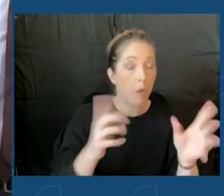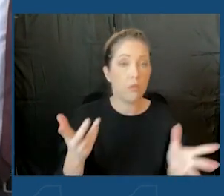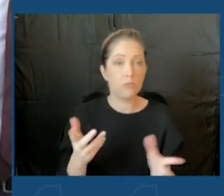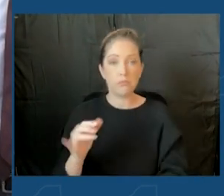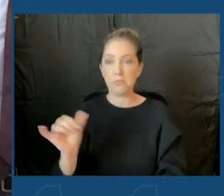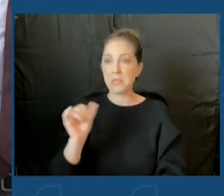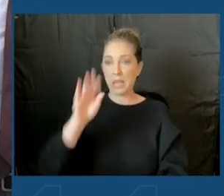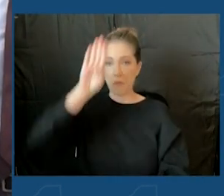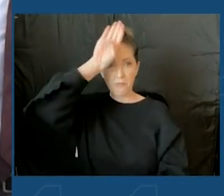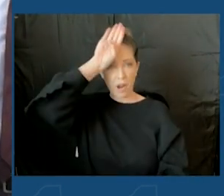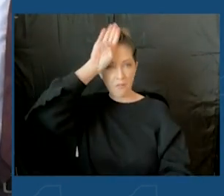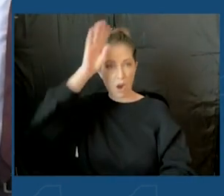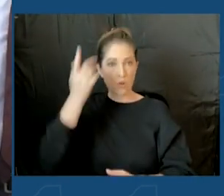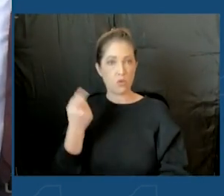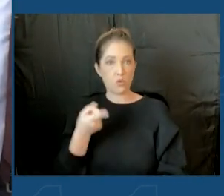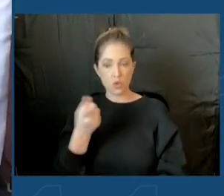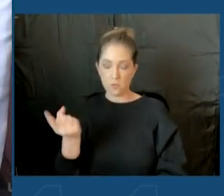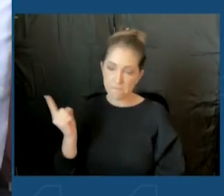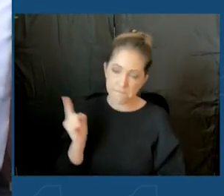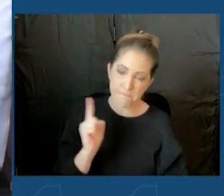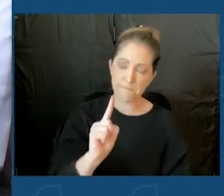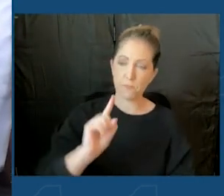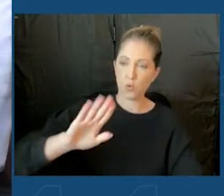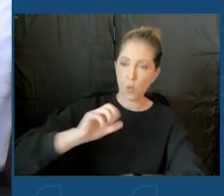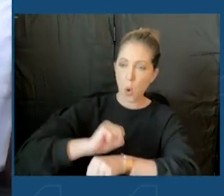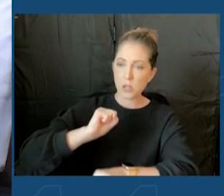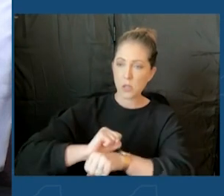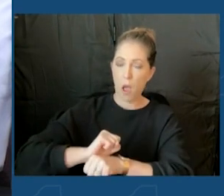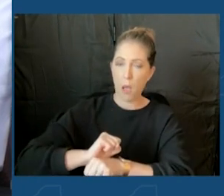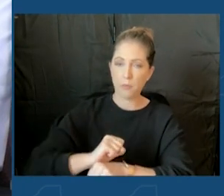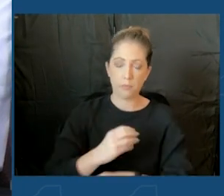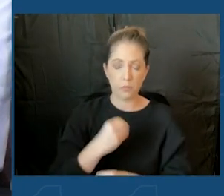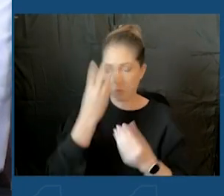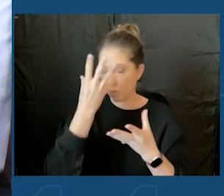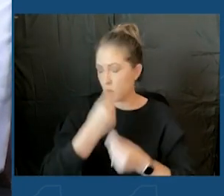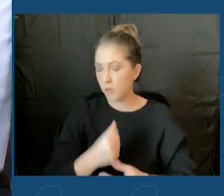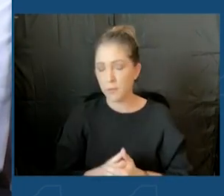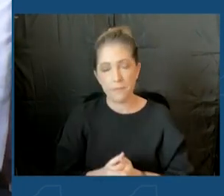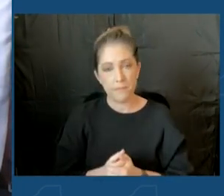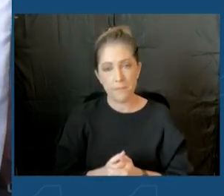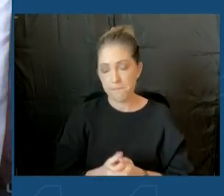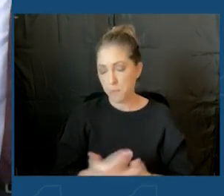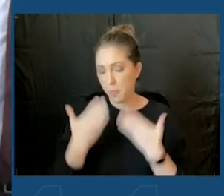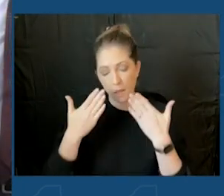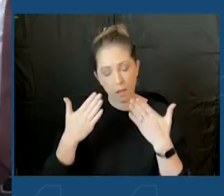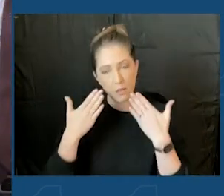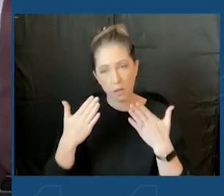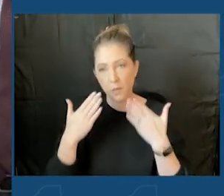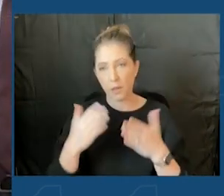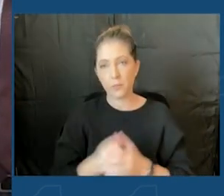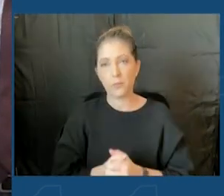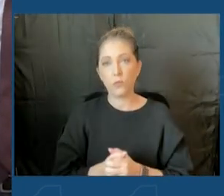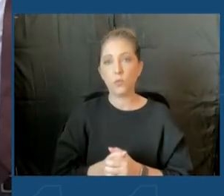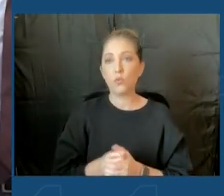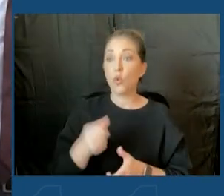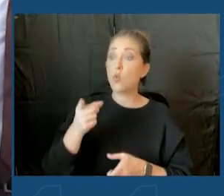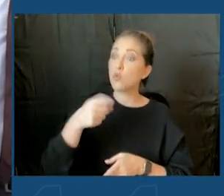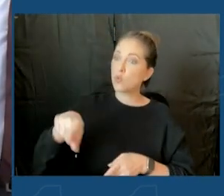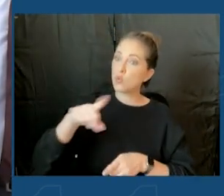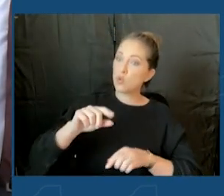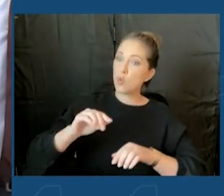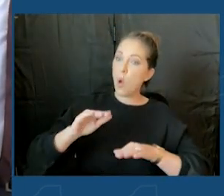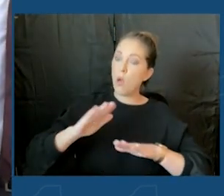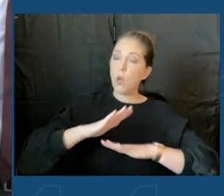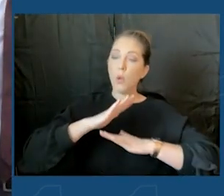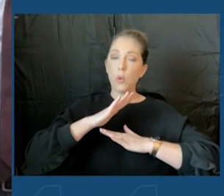fire, you did your jobs beautifully. And for that, we are so grateful. And you kept calm. You helped